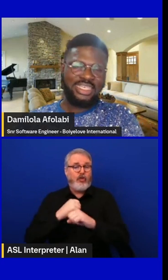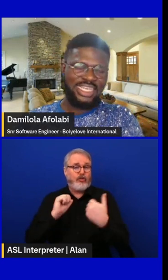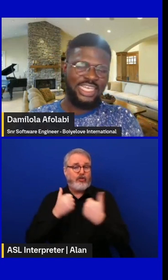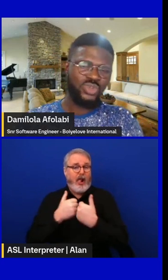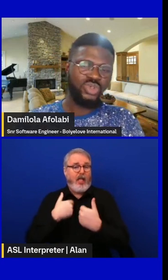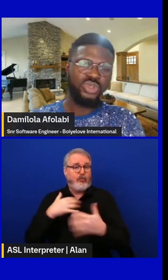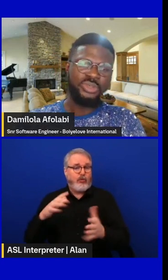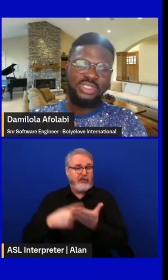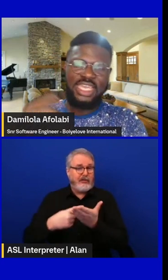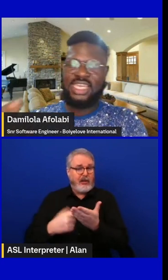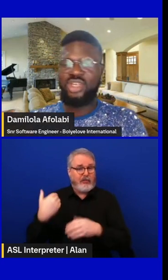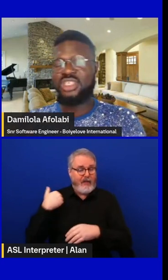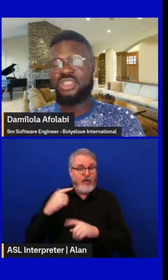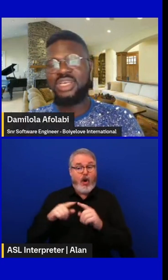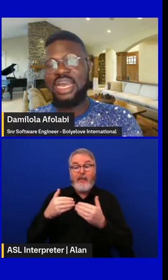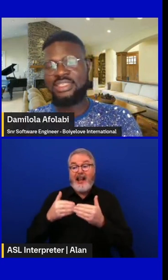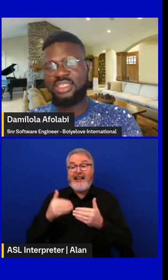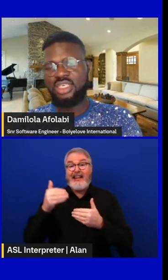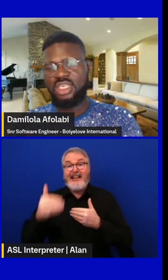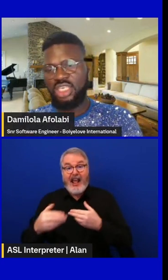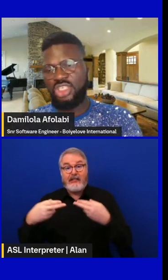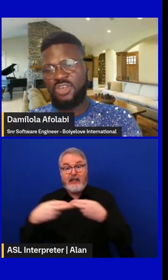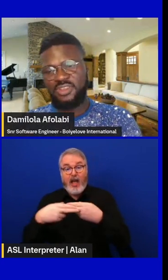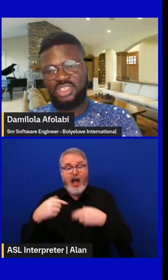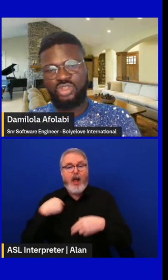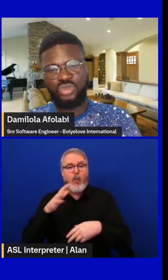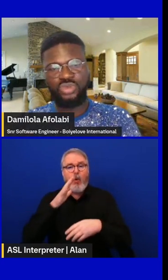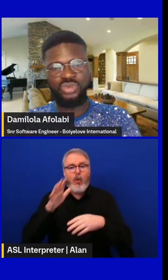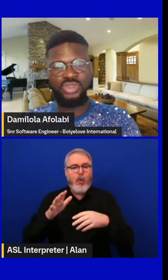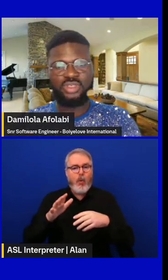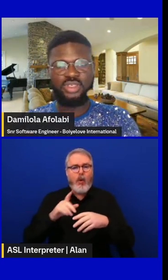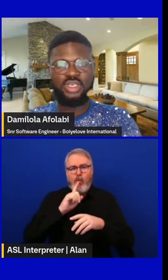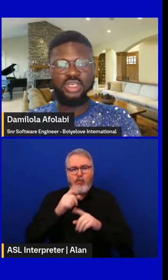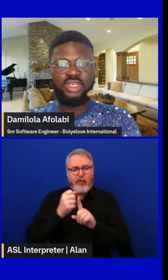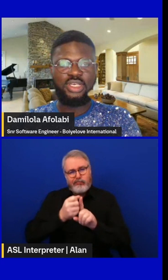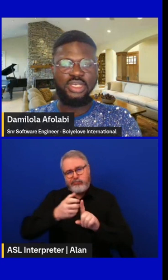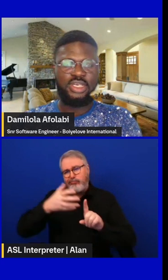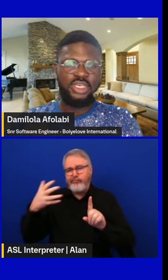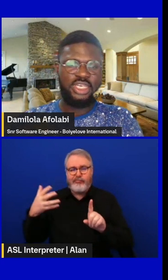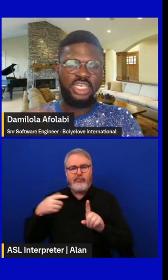In the next slides, we'll take a closer look at each of these tools